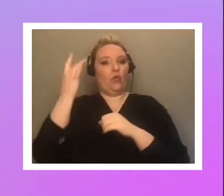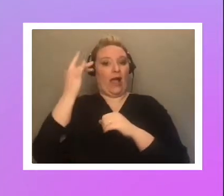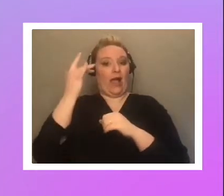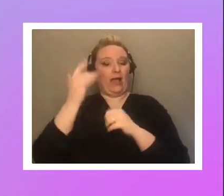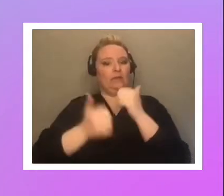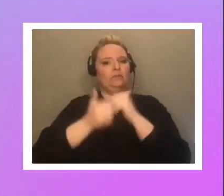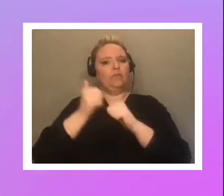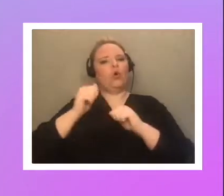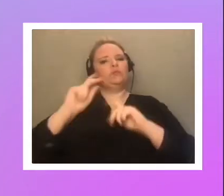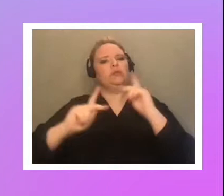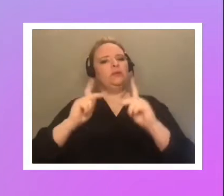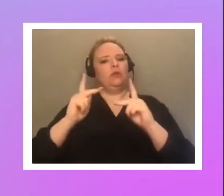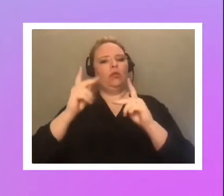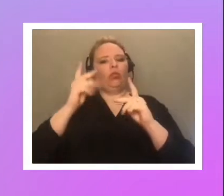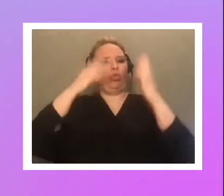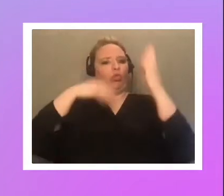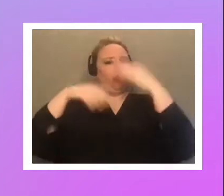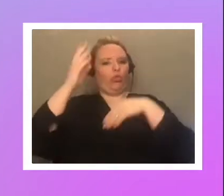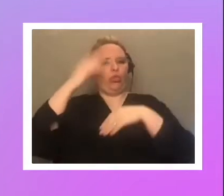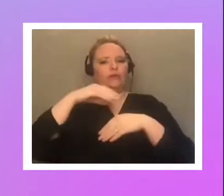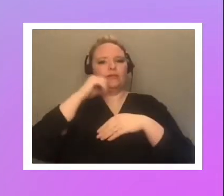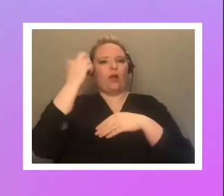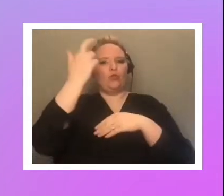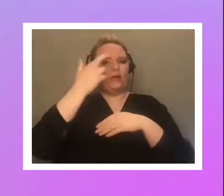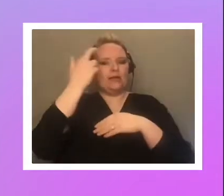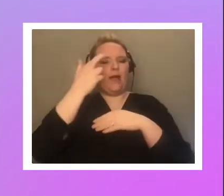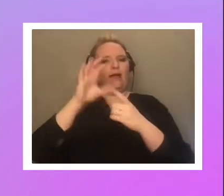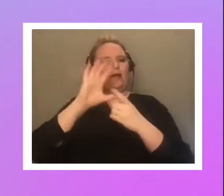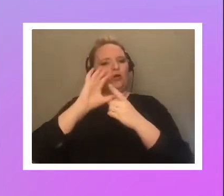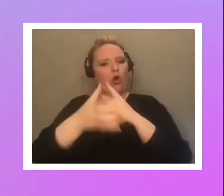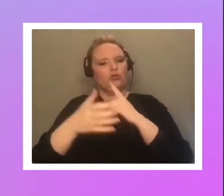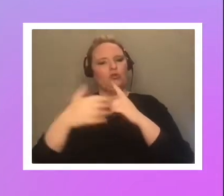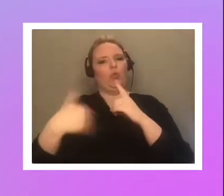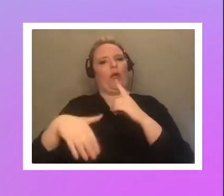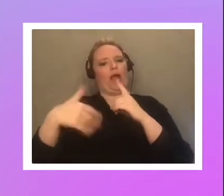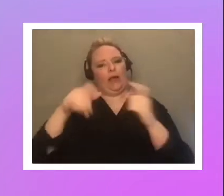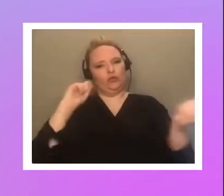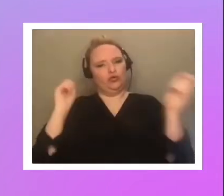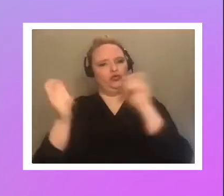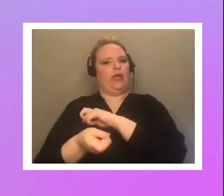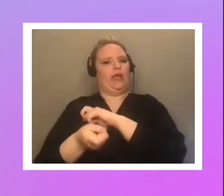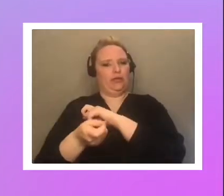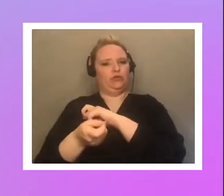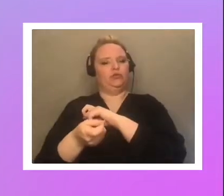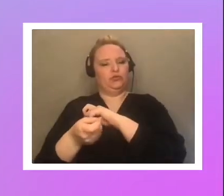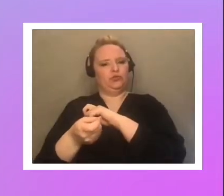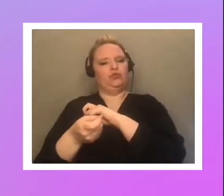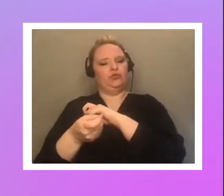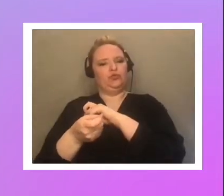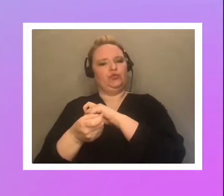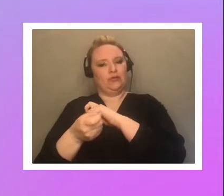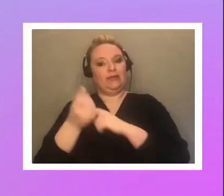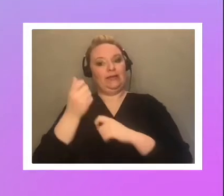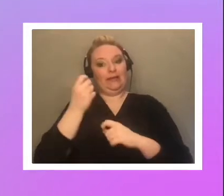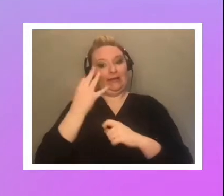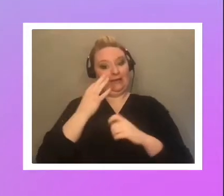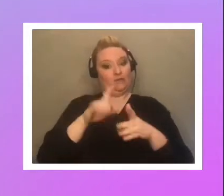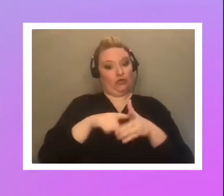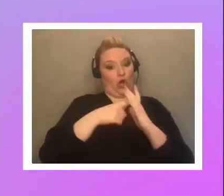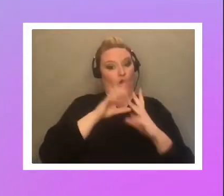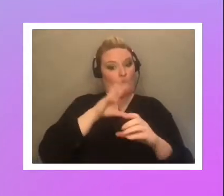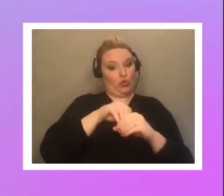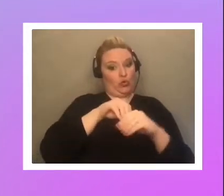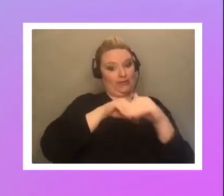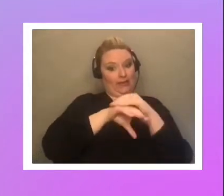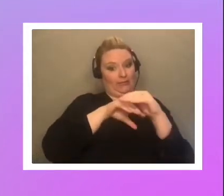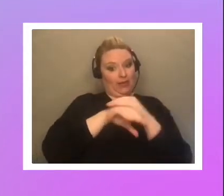people don't realize what a culture change it is when you start building in accessibility. And it